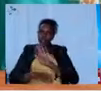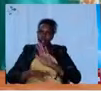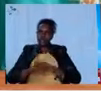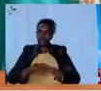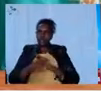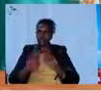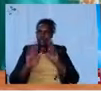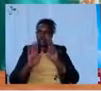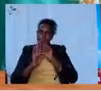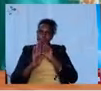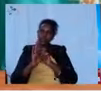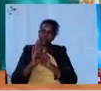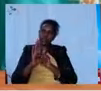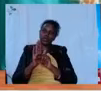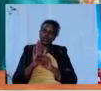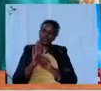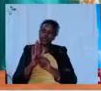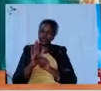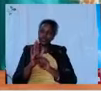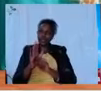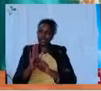above, filled with His